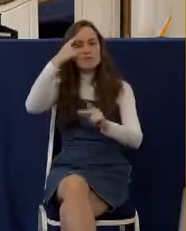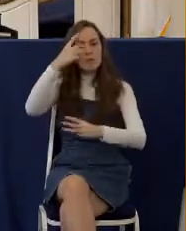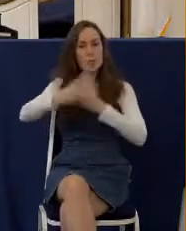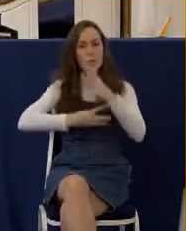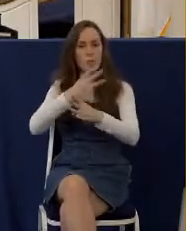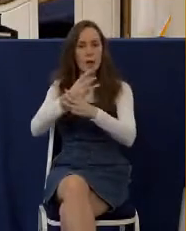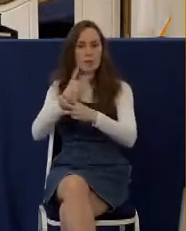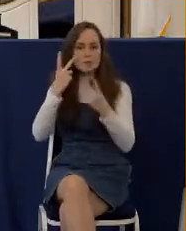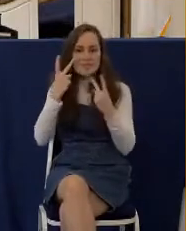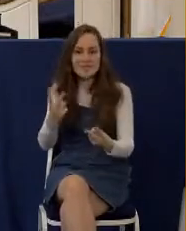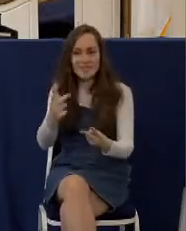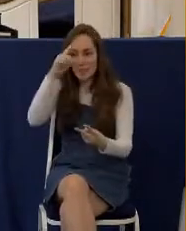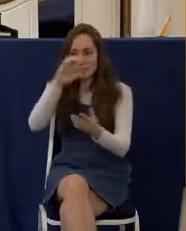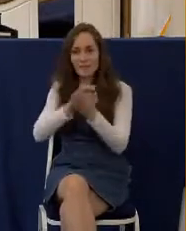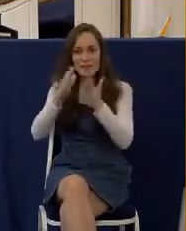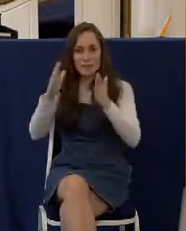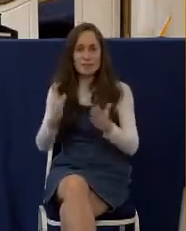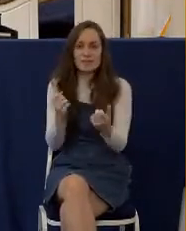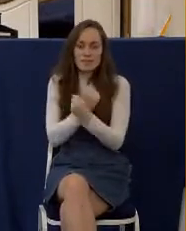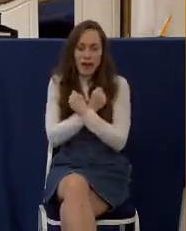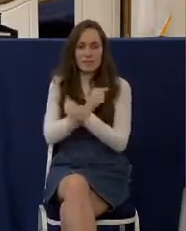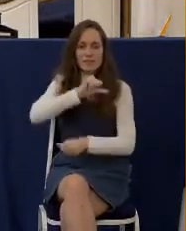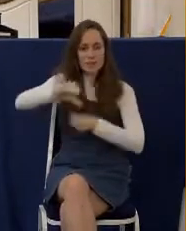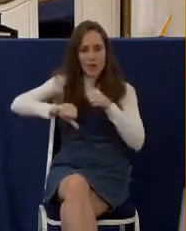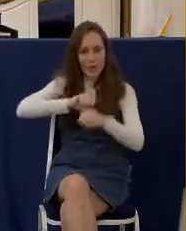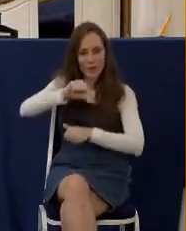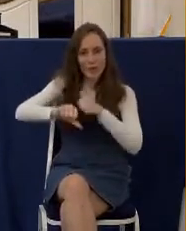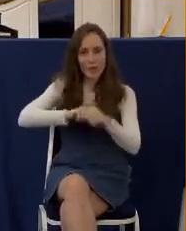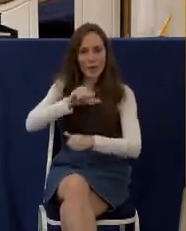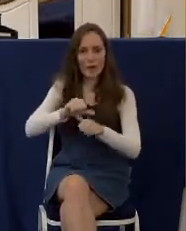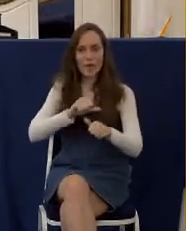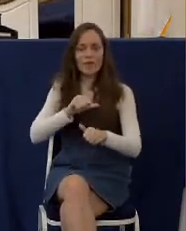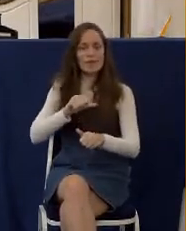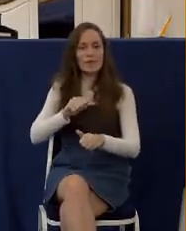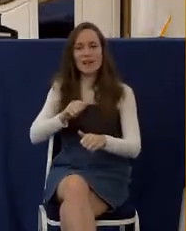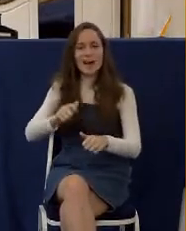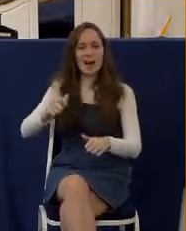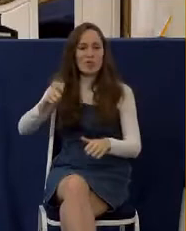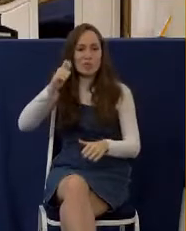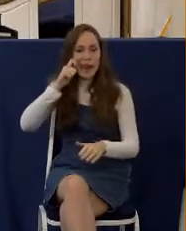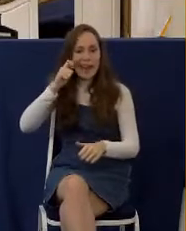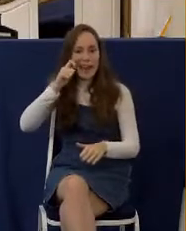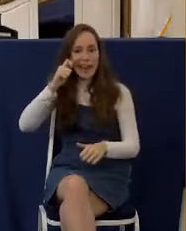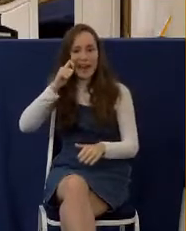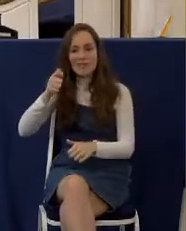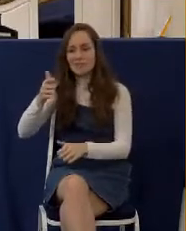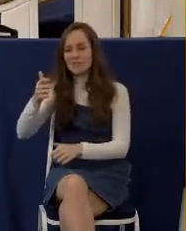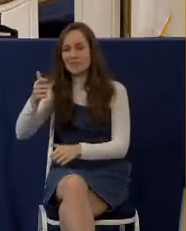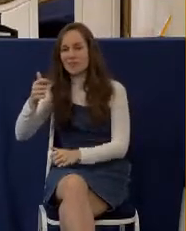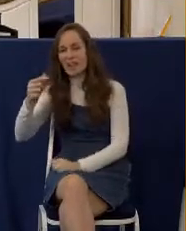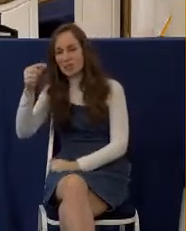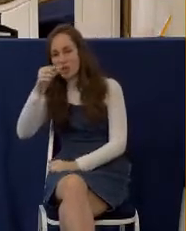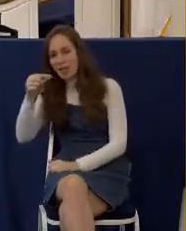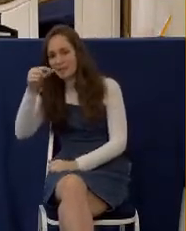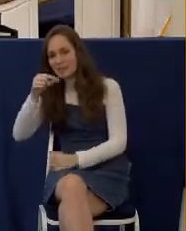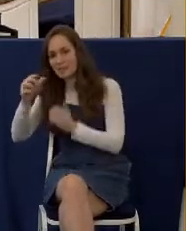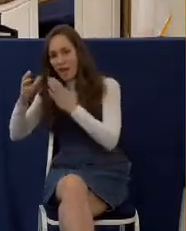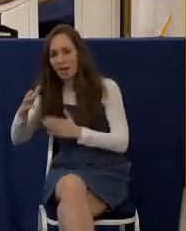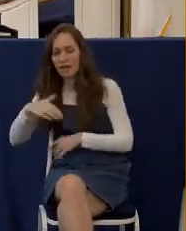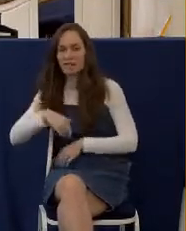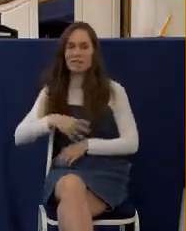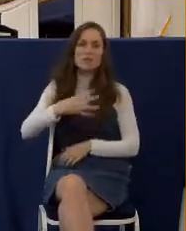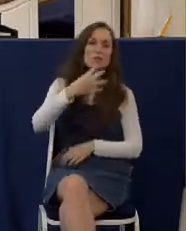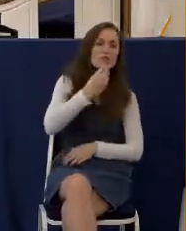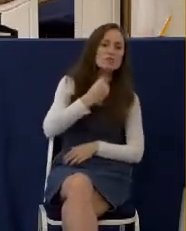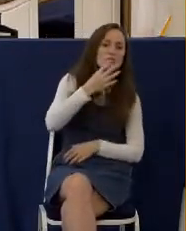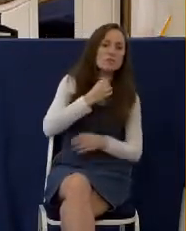that believers love one another, that there's no racial distinction, that the wall between Jew and Gentile was torn down, and these Gentile believers